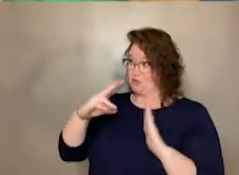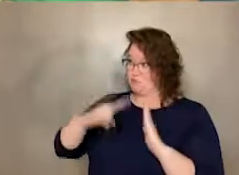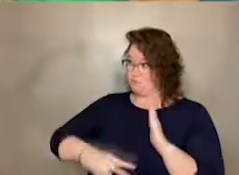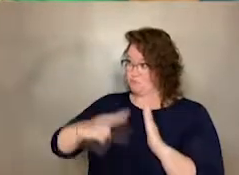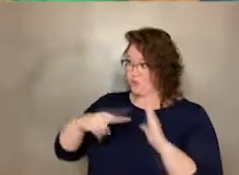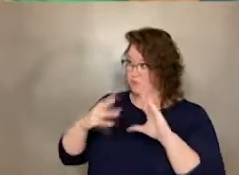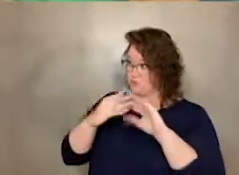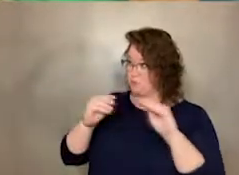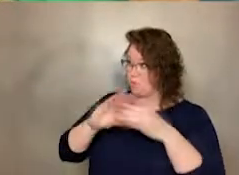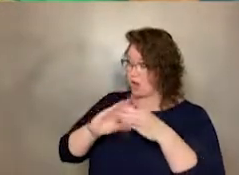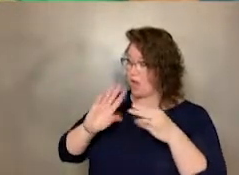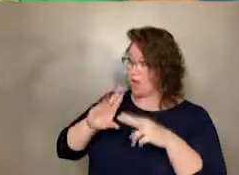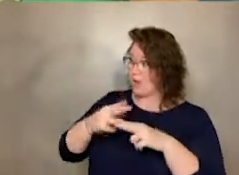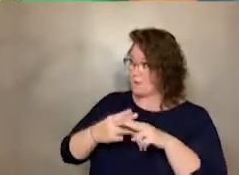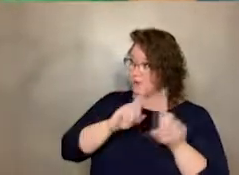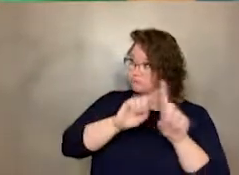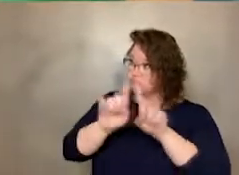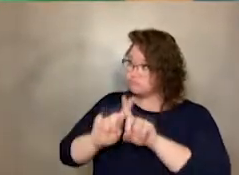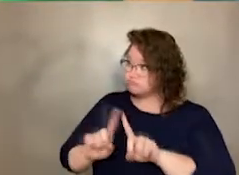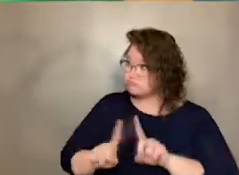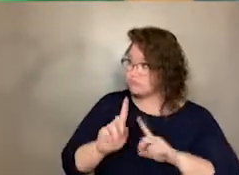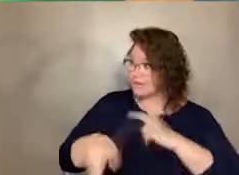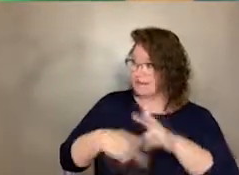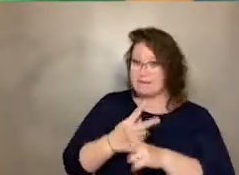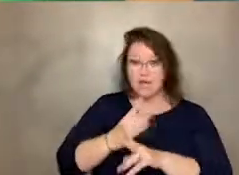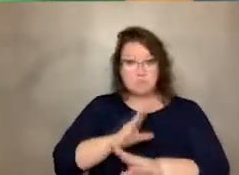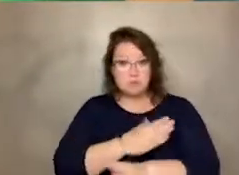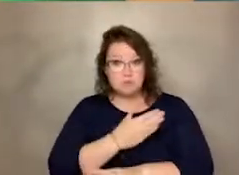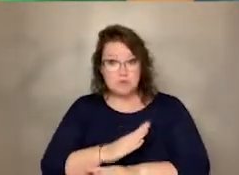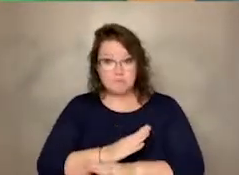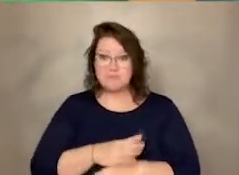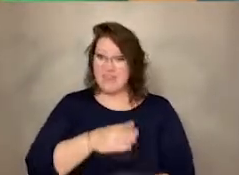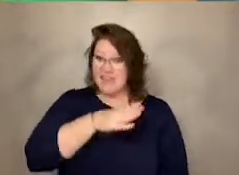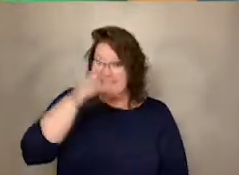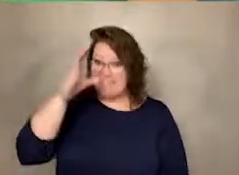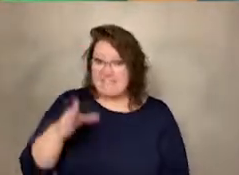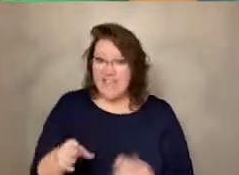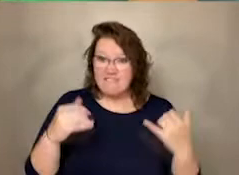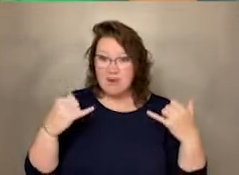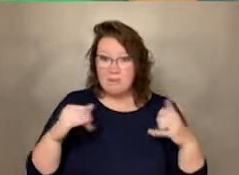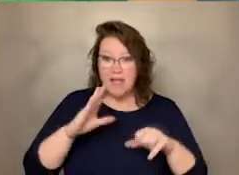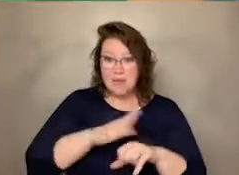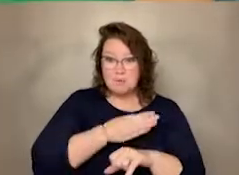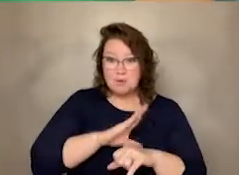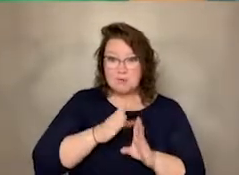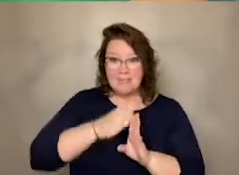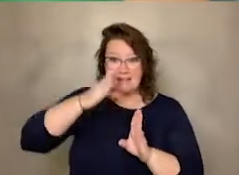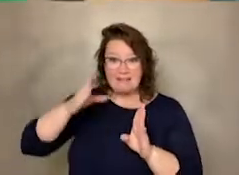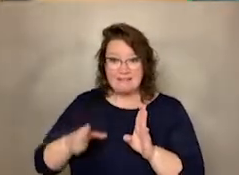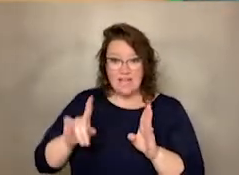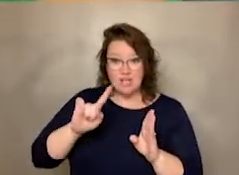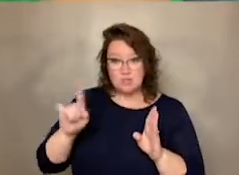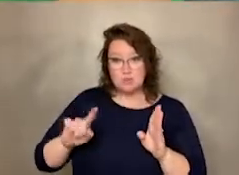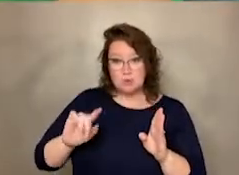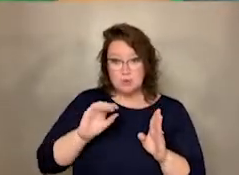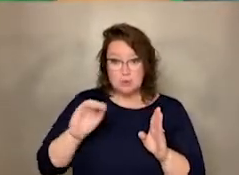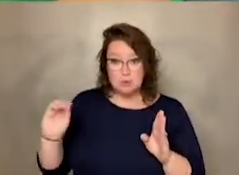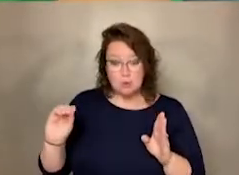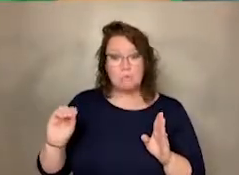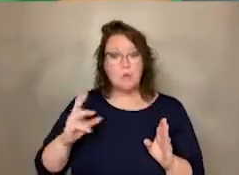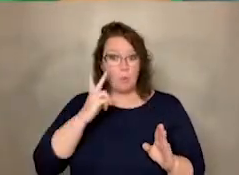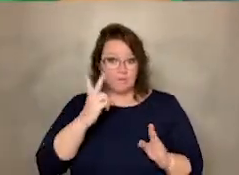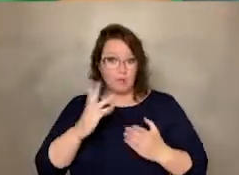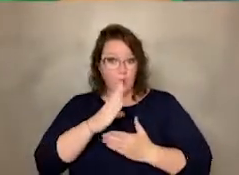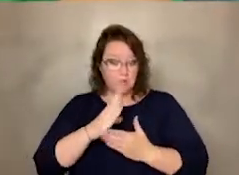about lots of different types of musical instruments. Never play music right next to the zoo. And we saw some percussions in this book as